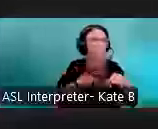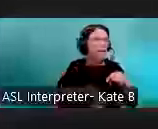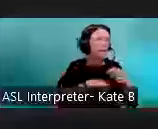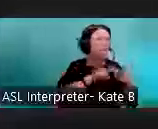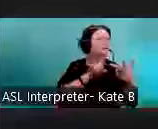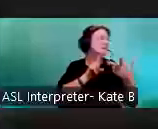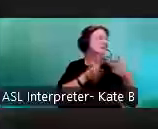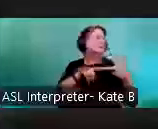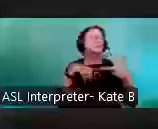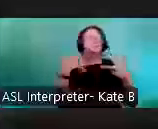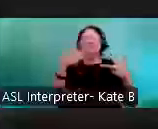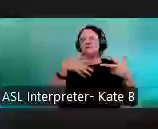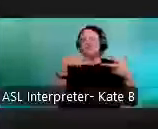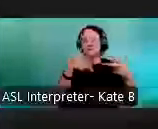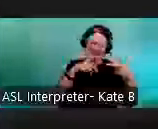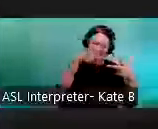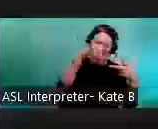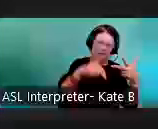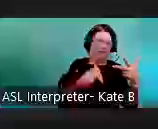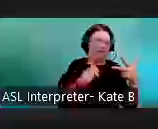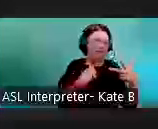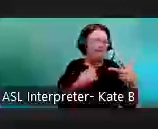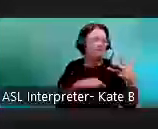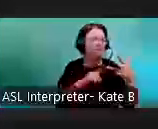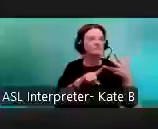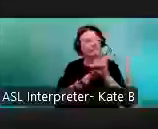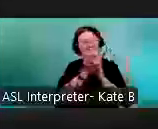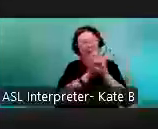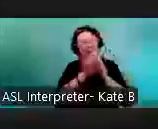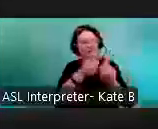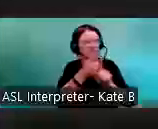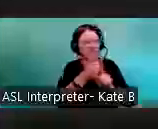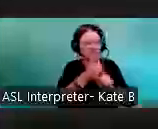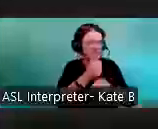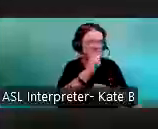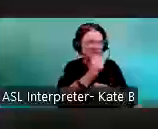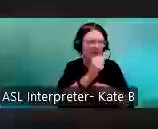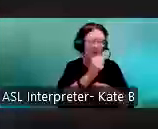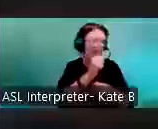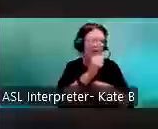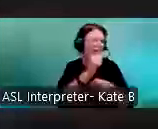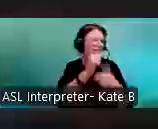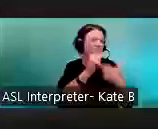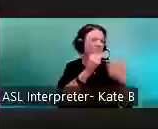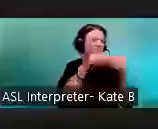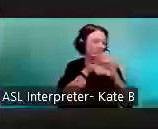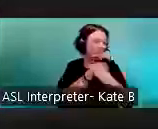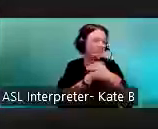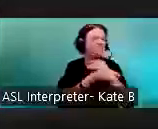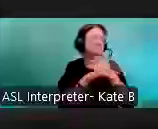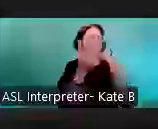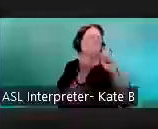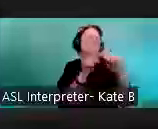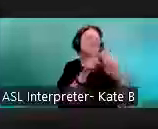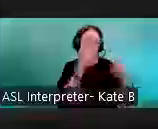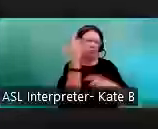is you can get in the building, but where the actual polling location is down half a flight of stairs, or